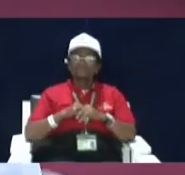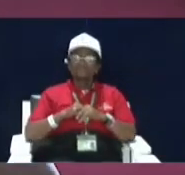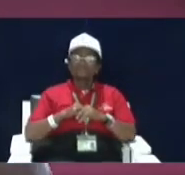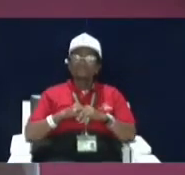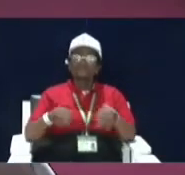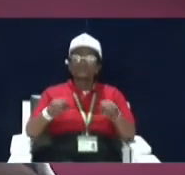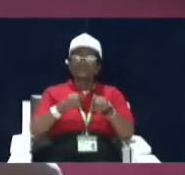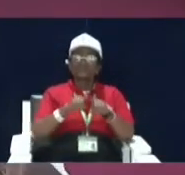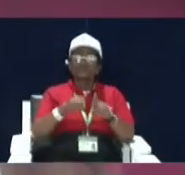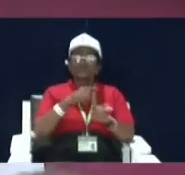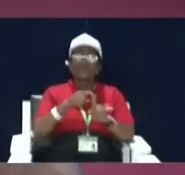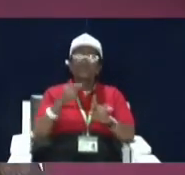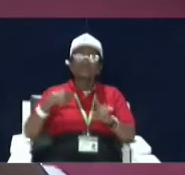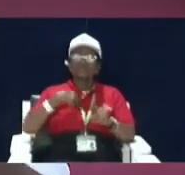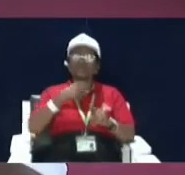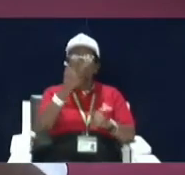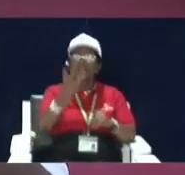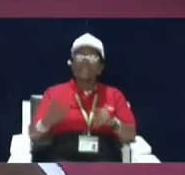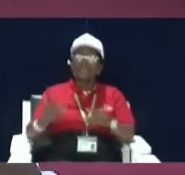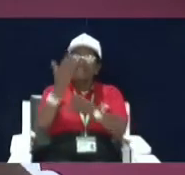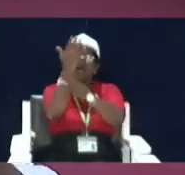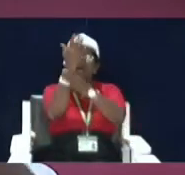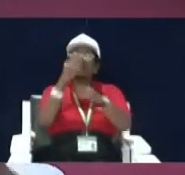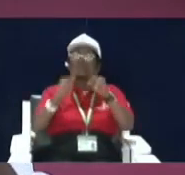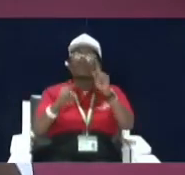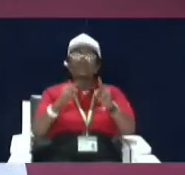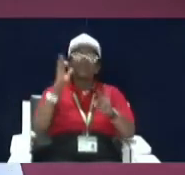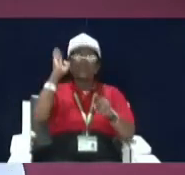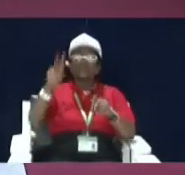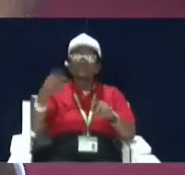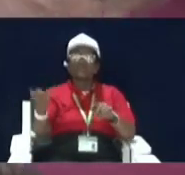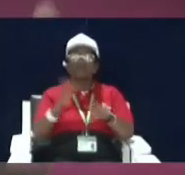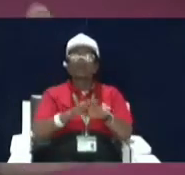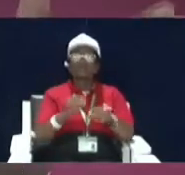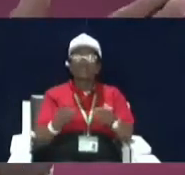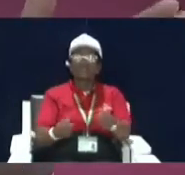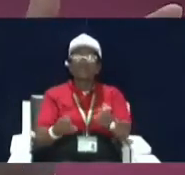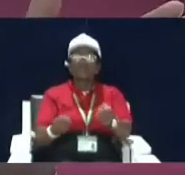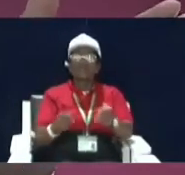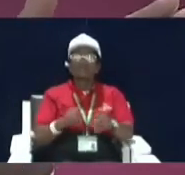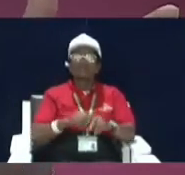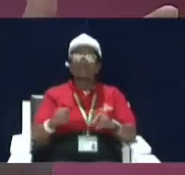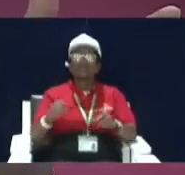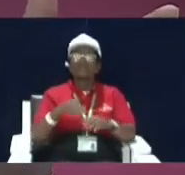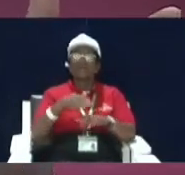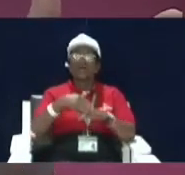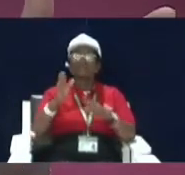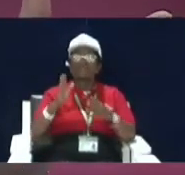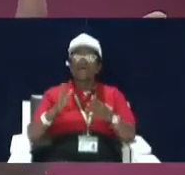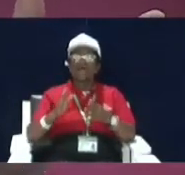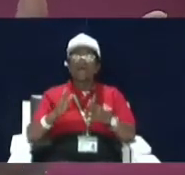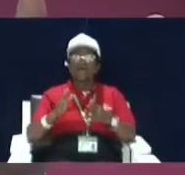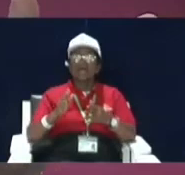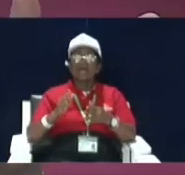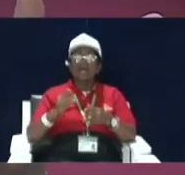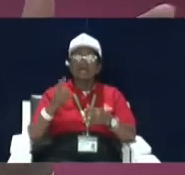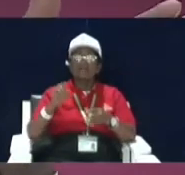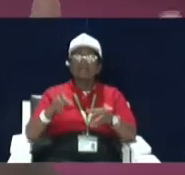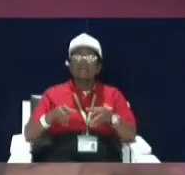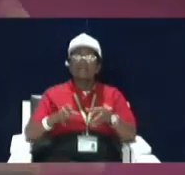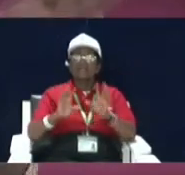So when we lay hands, people fall on the ground. But after the crowd